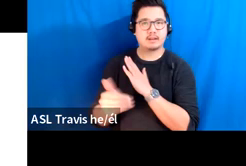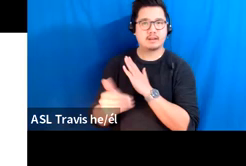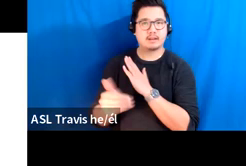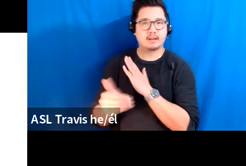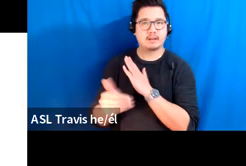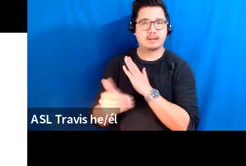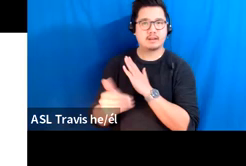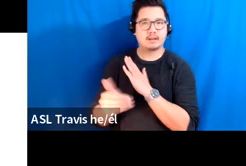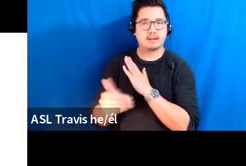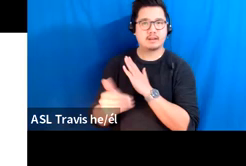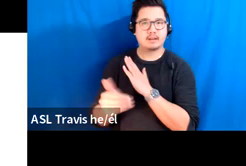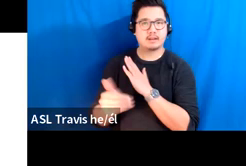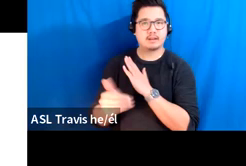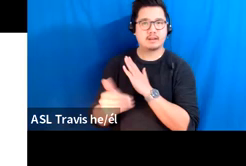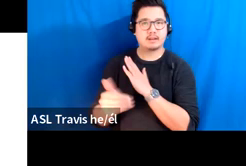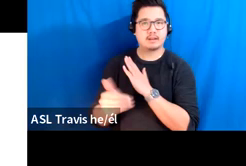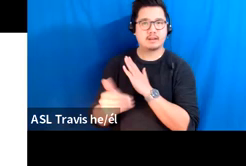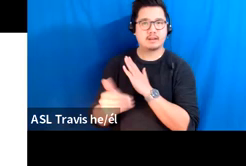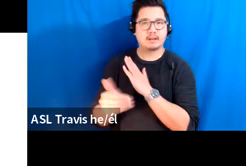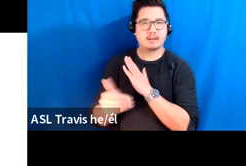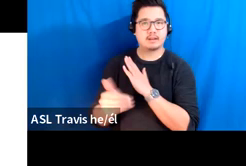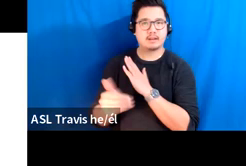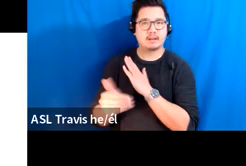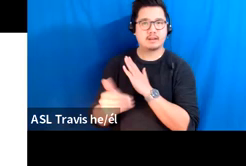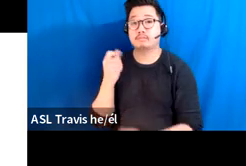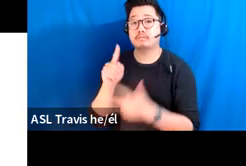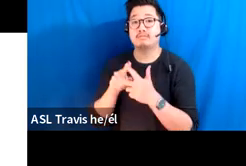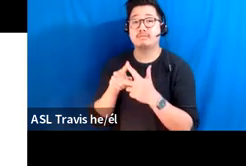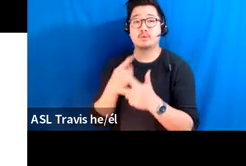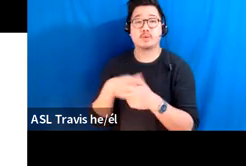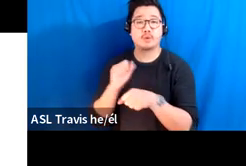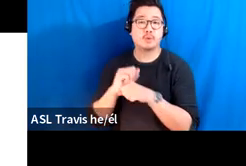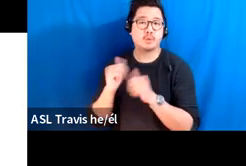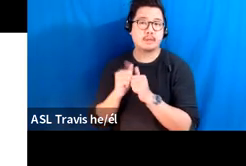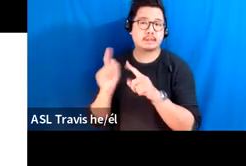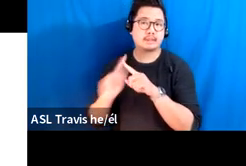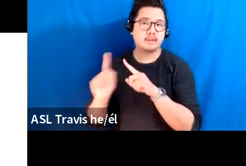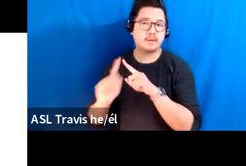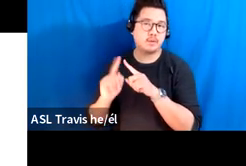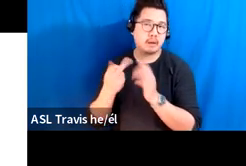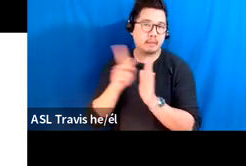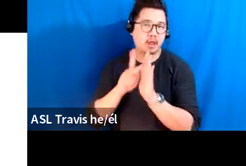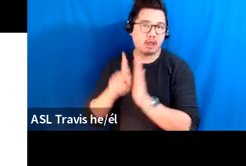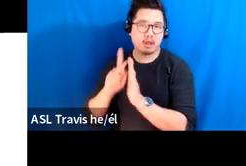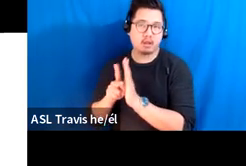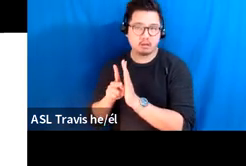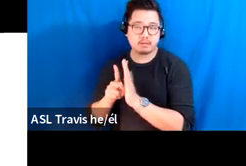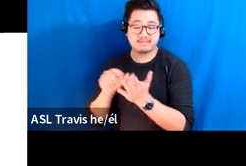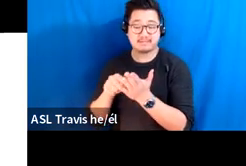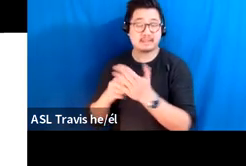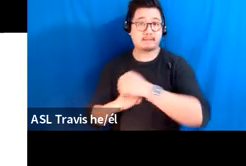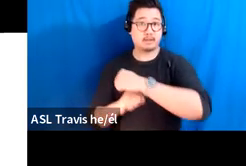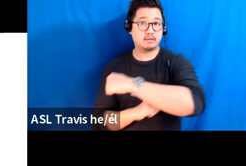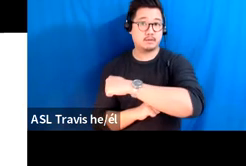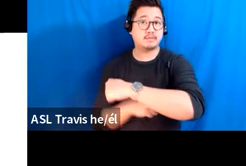terms of process we worked on uh several pieces of policy uh that give us the foundation we